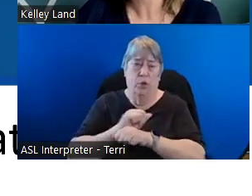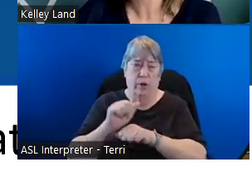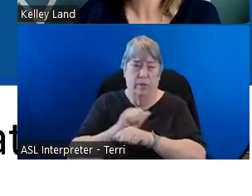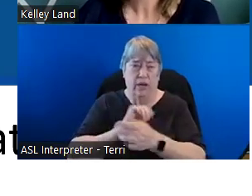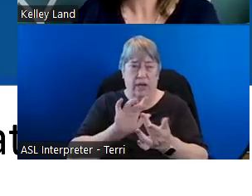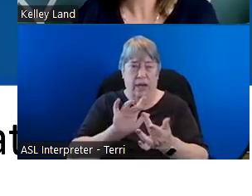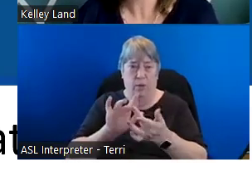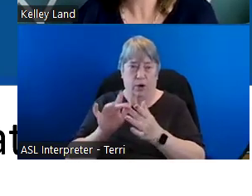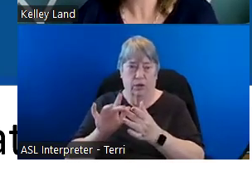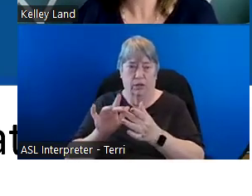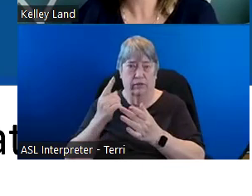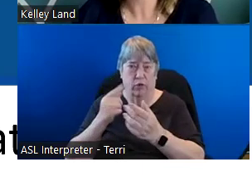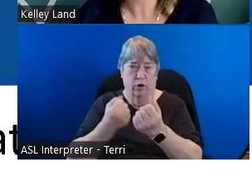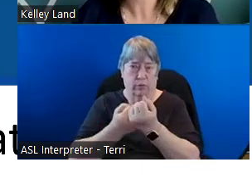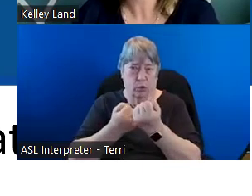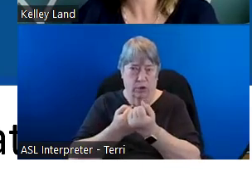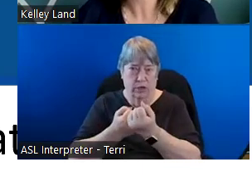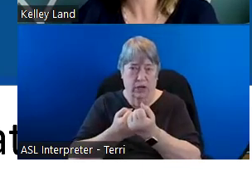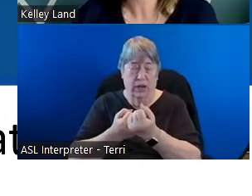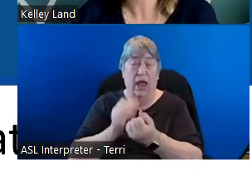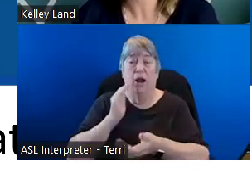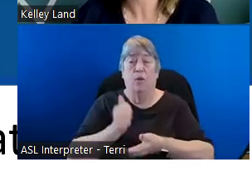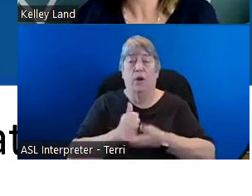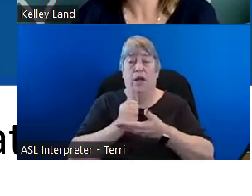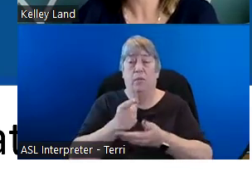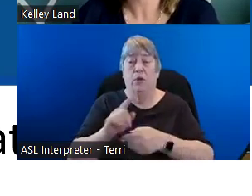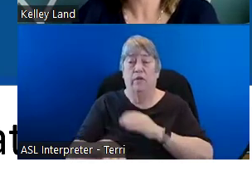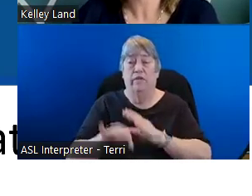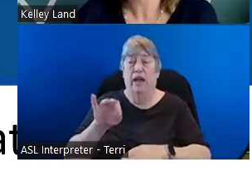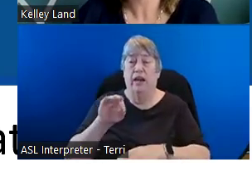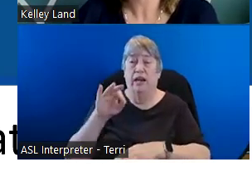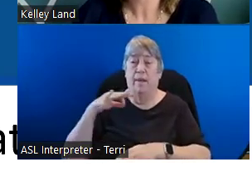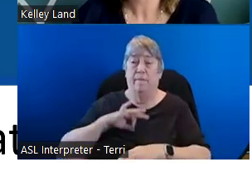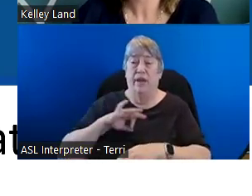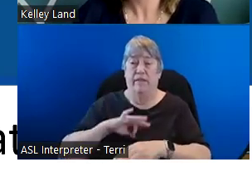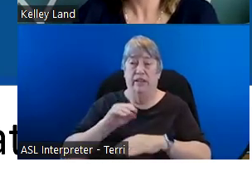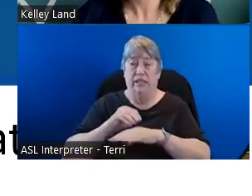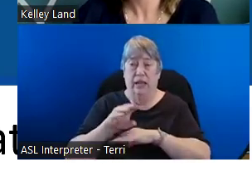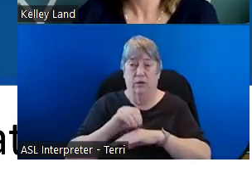employment supports. And then also will help you find benefits counselors in your area as well.